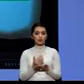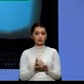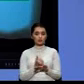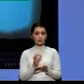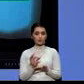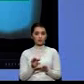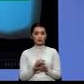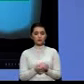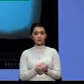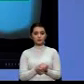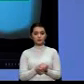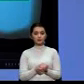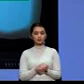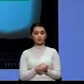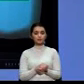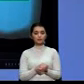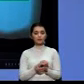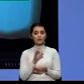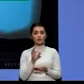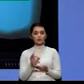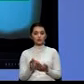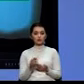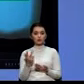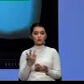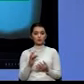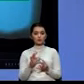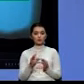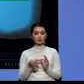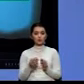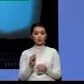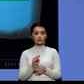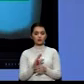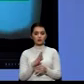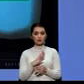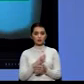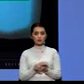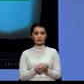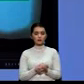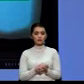Topdingiz, to'g'rimi? Demak, Abu Rayhon javobi 3-chi gapga tegishli ekan.